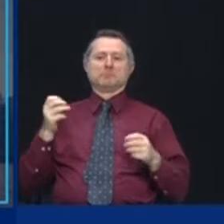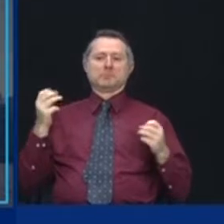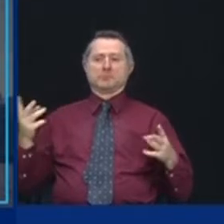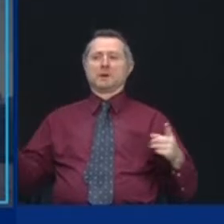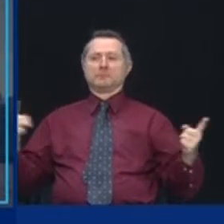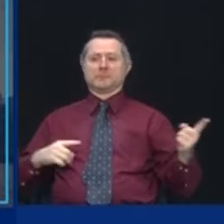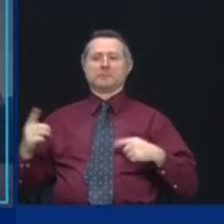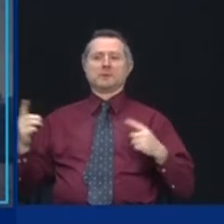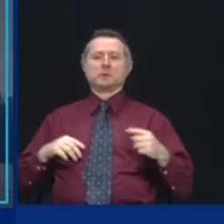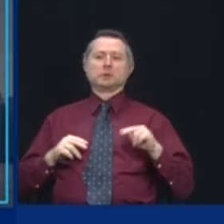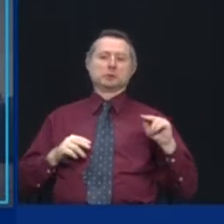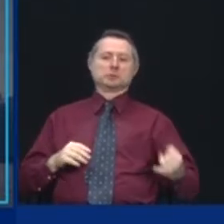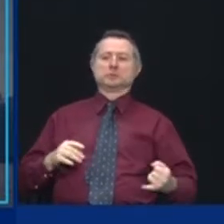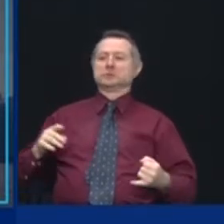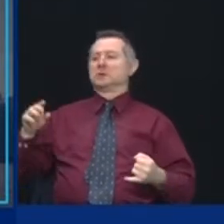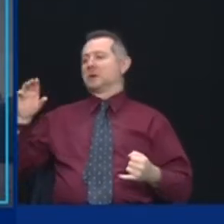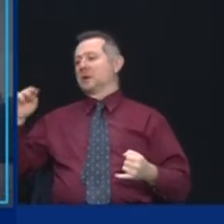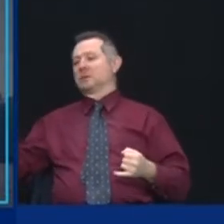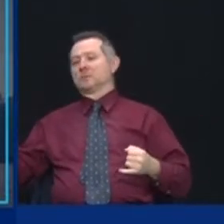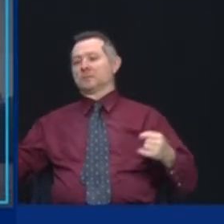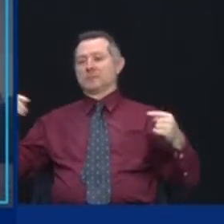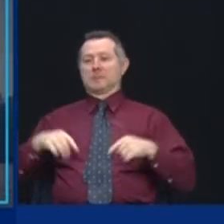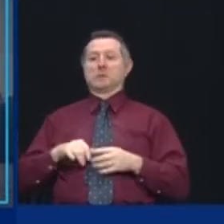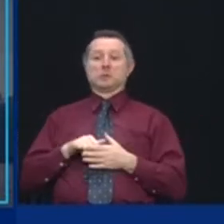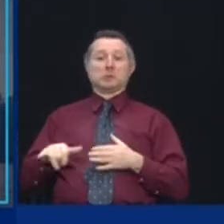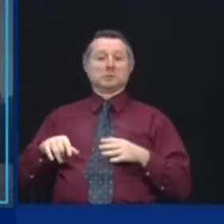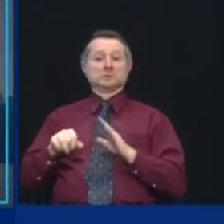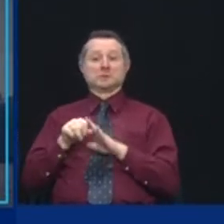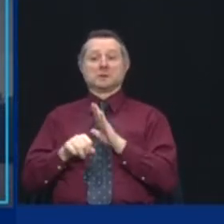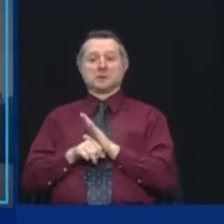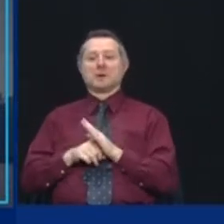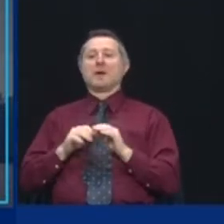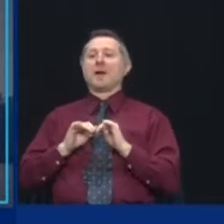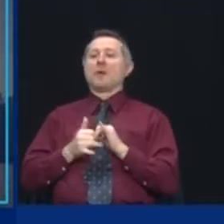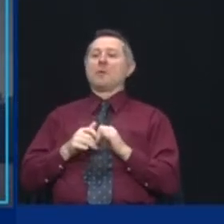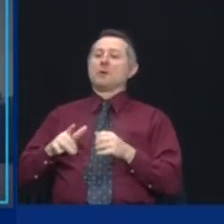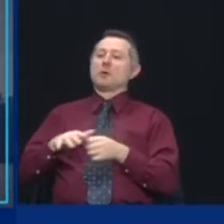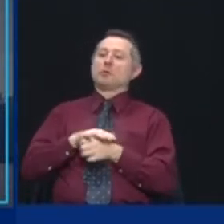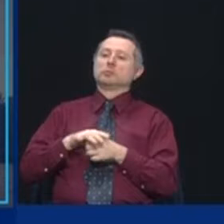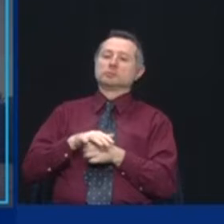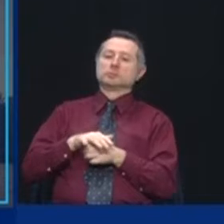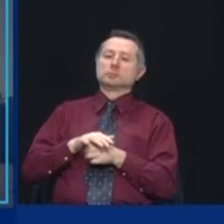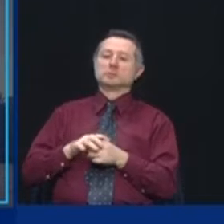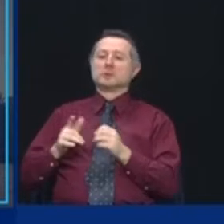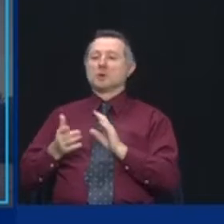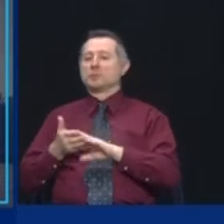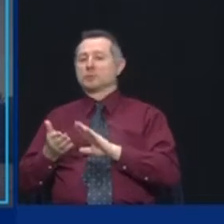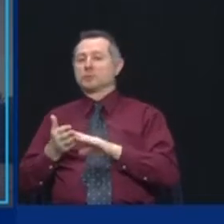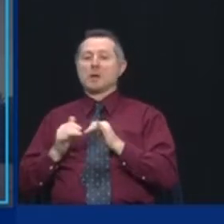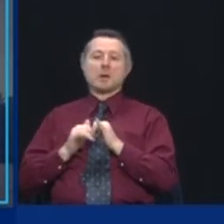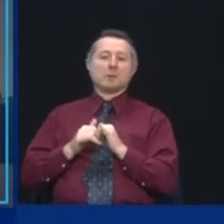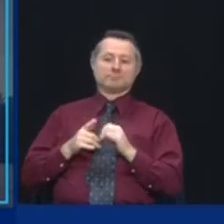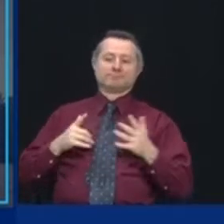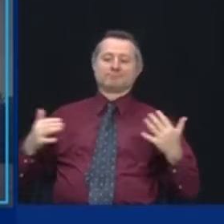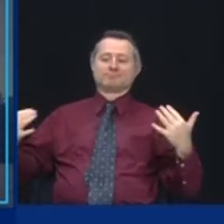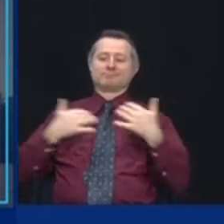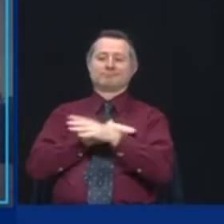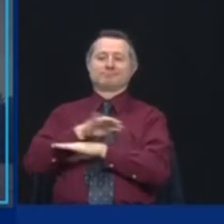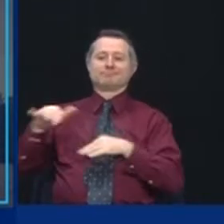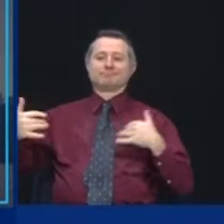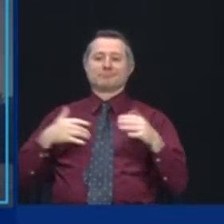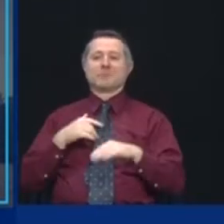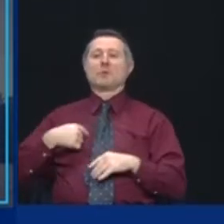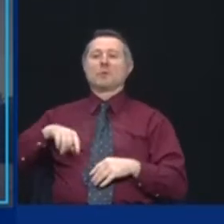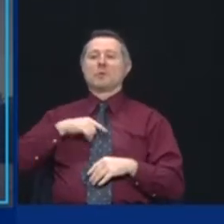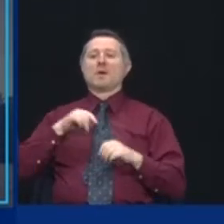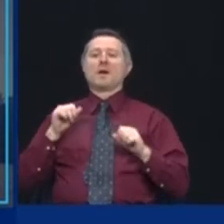we're in New York, but that's not how the region functions. So we've been functioning to the best we can, coordinating with